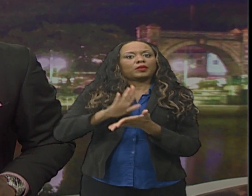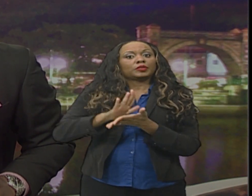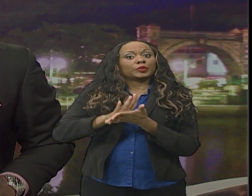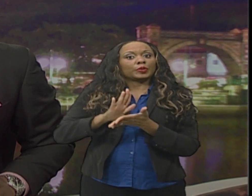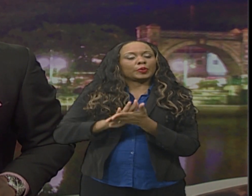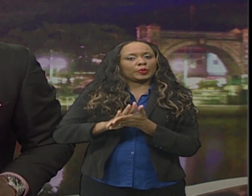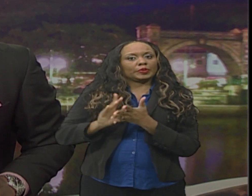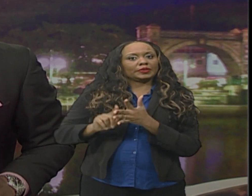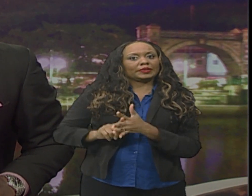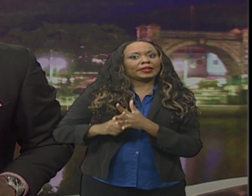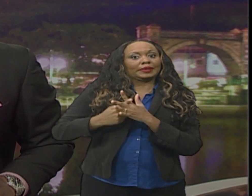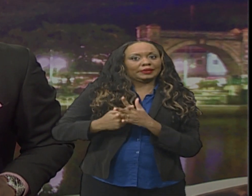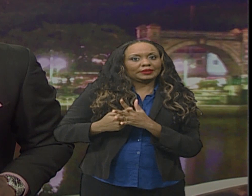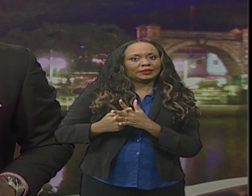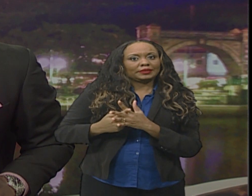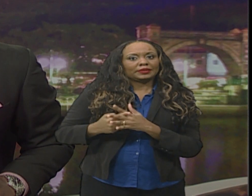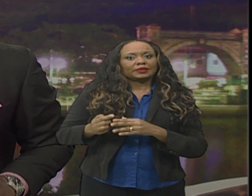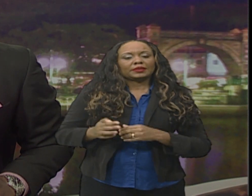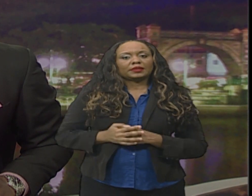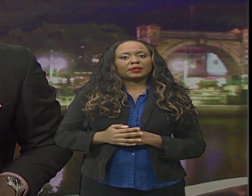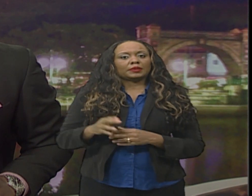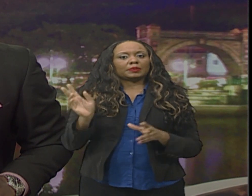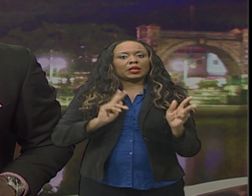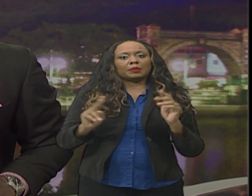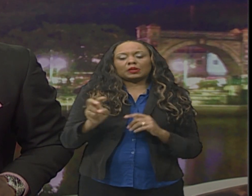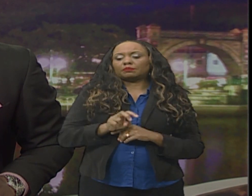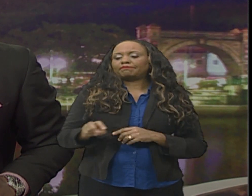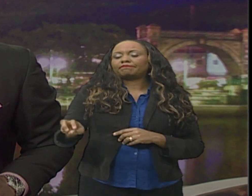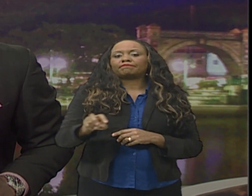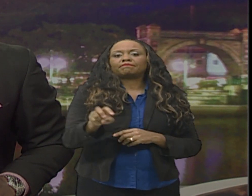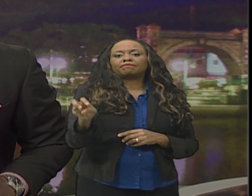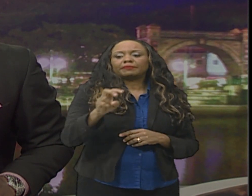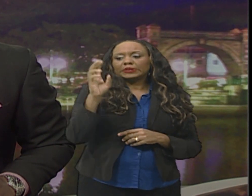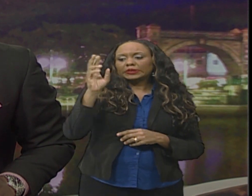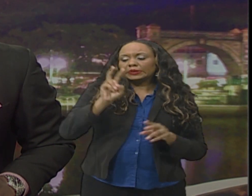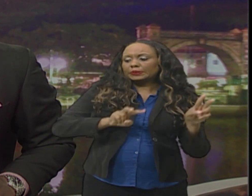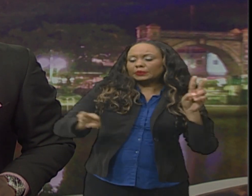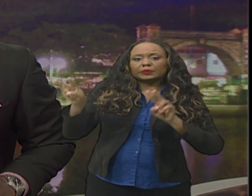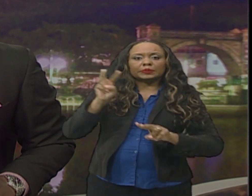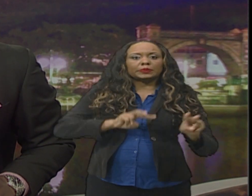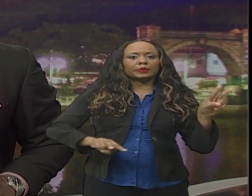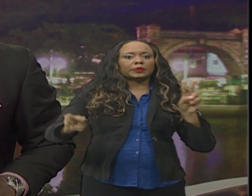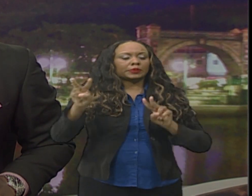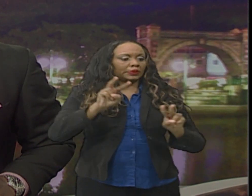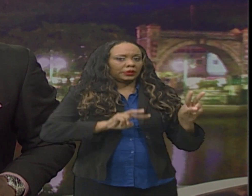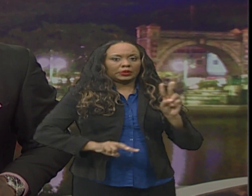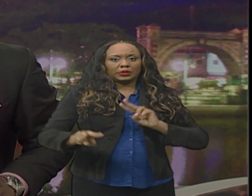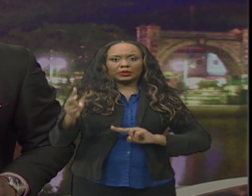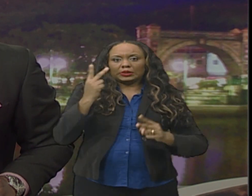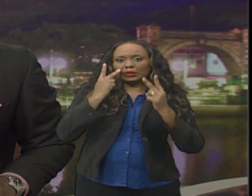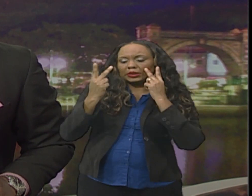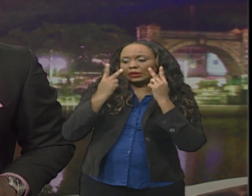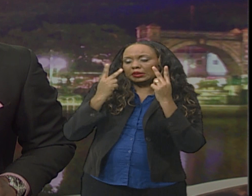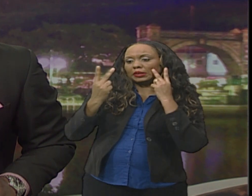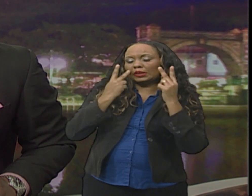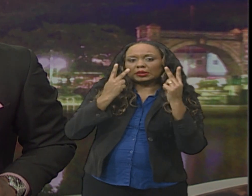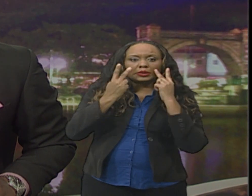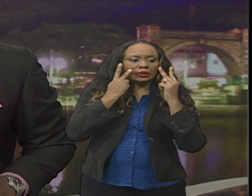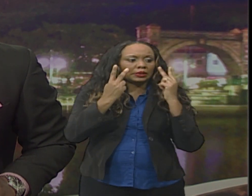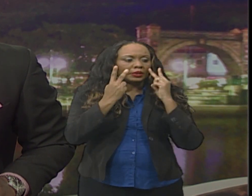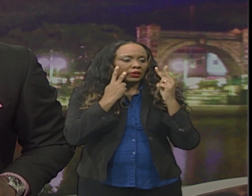of that effort, high-ranking officials toured the Transport Board's Weymouth St. Michael headquarters and bus terminals in the Bridgetown area.